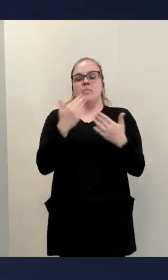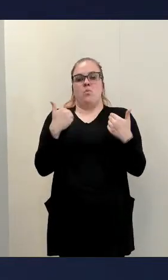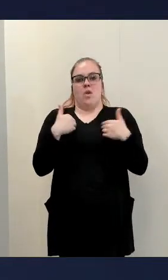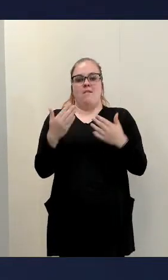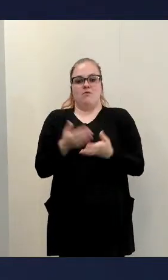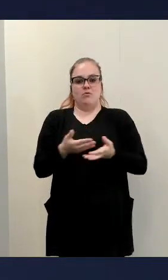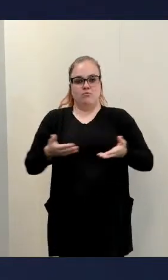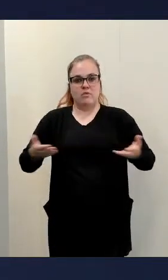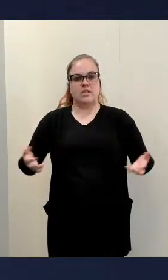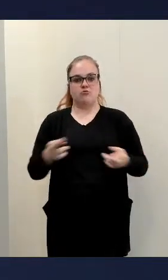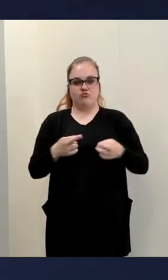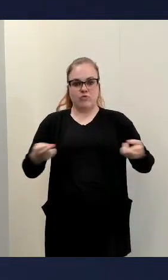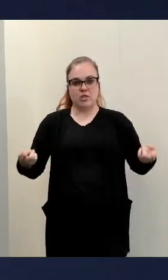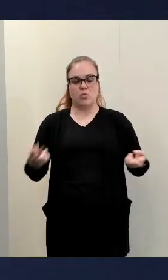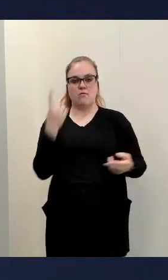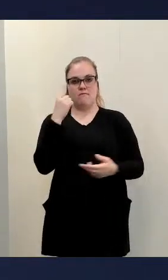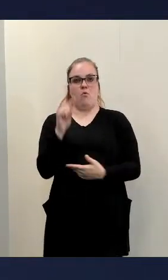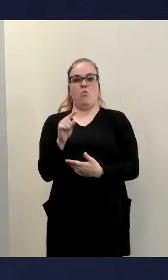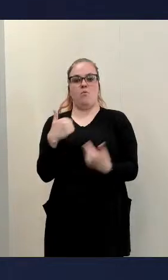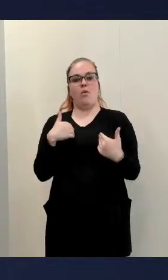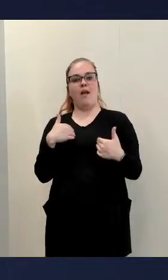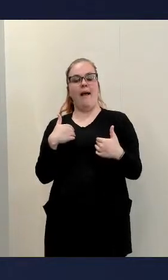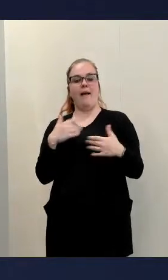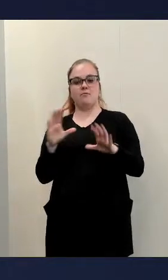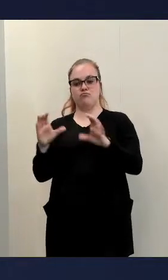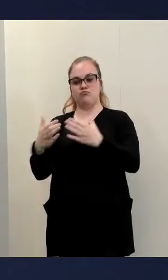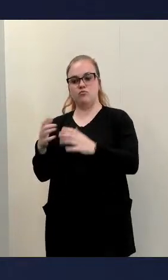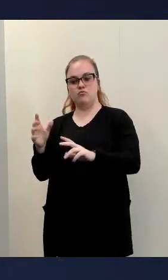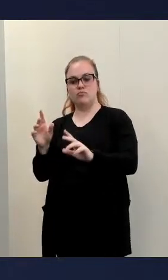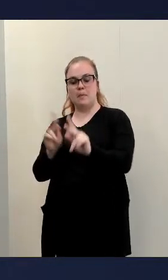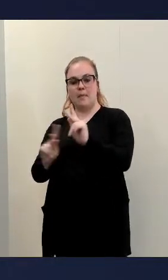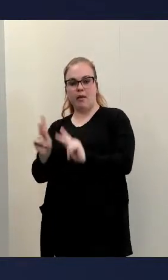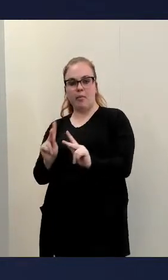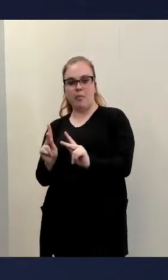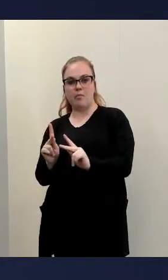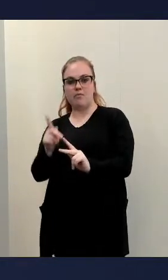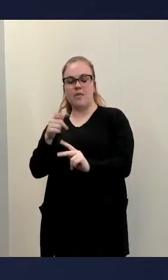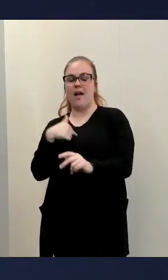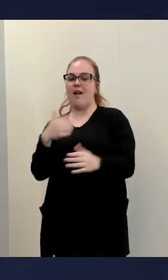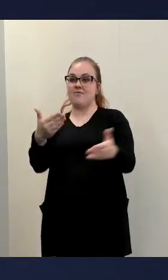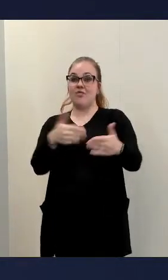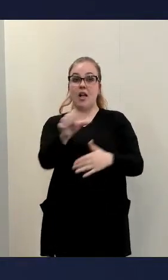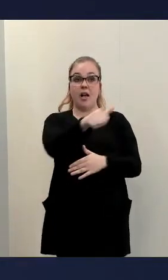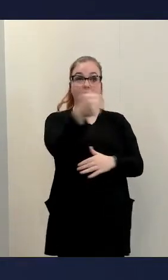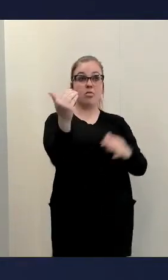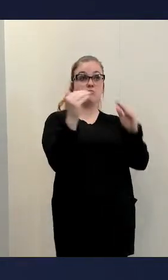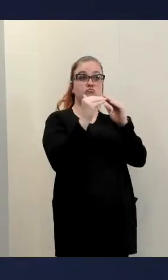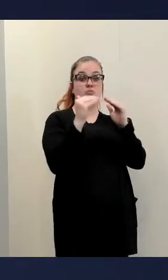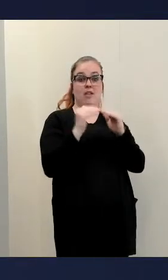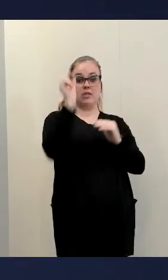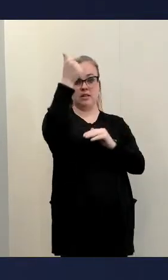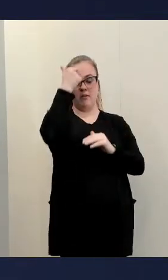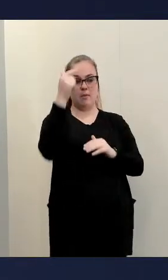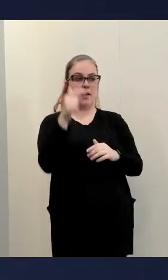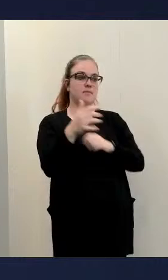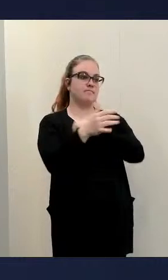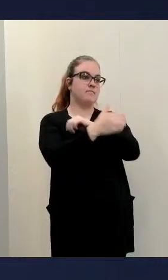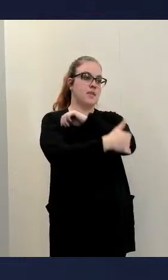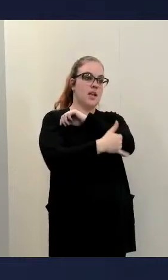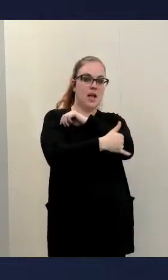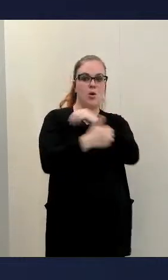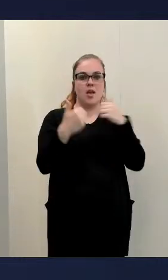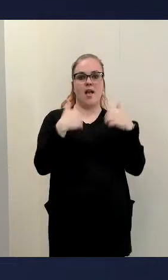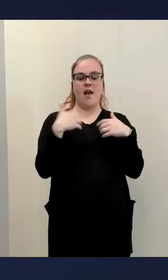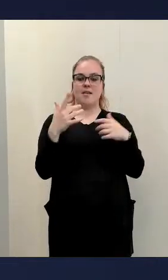tool and that we have a working group of folks, and I invite other levels of government. The county government